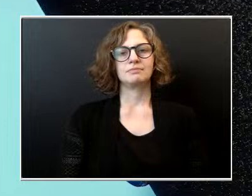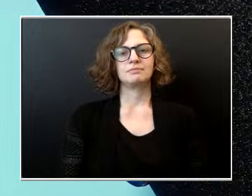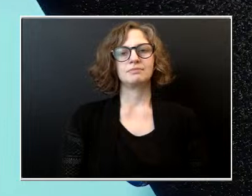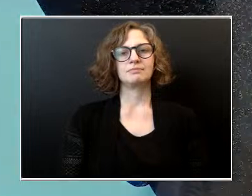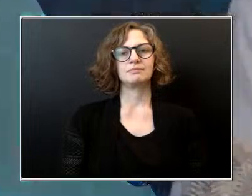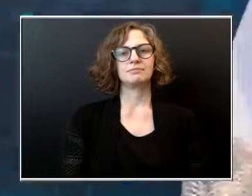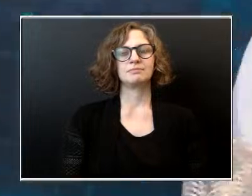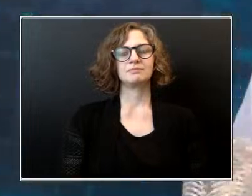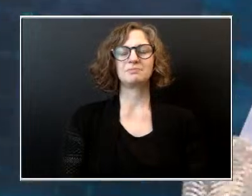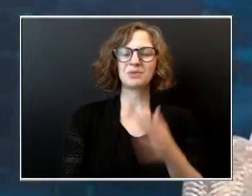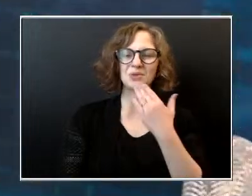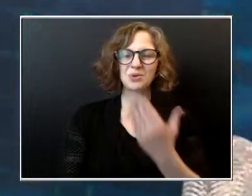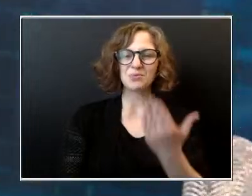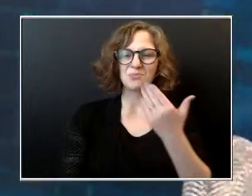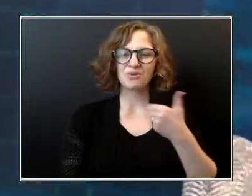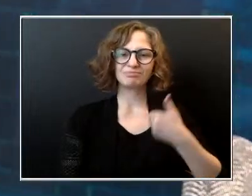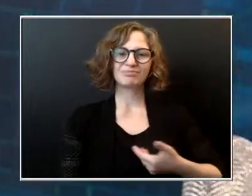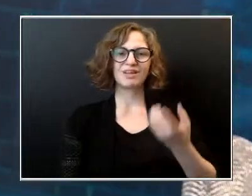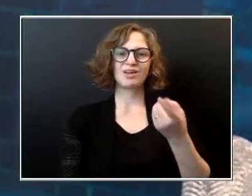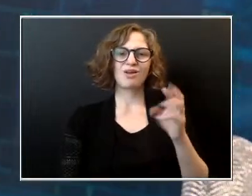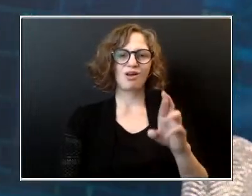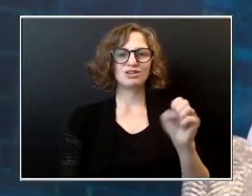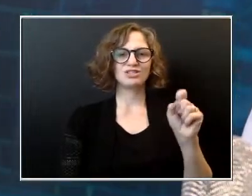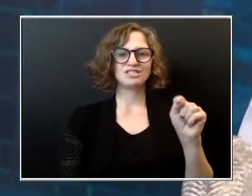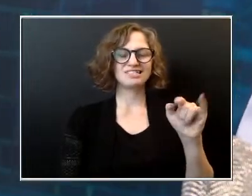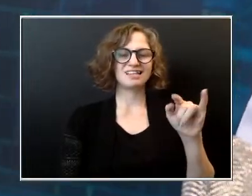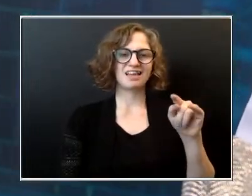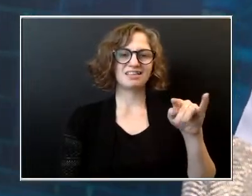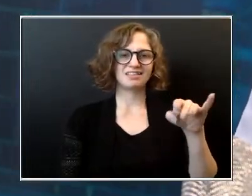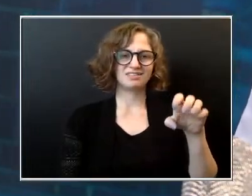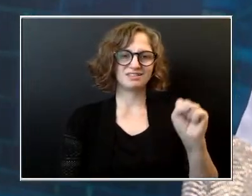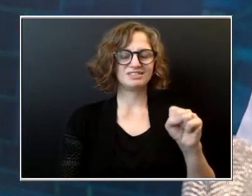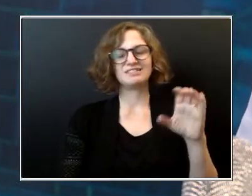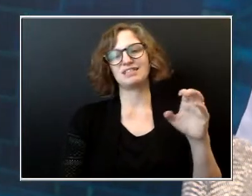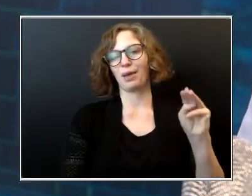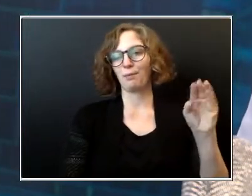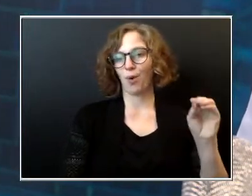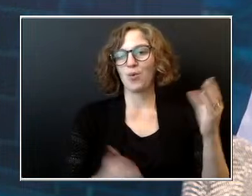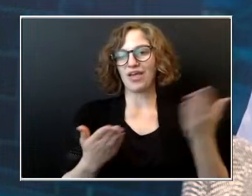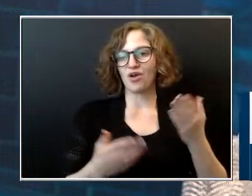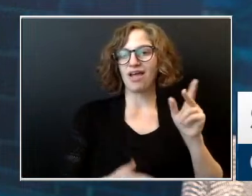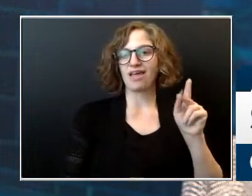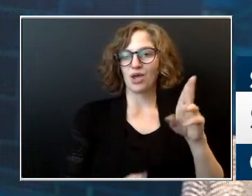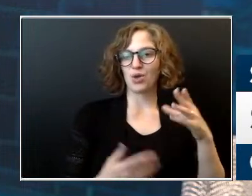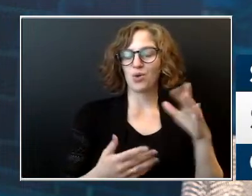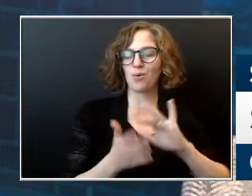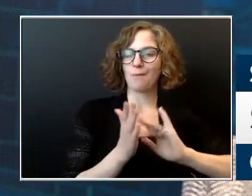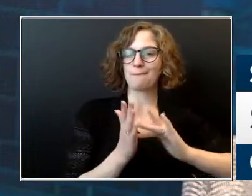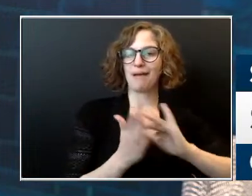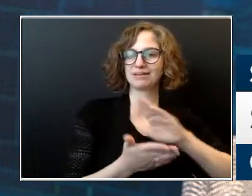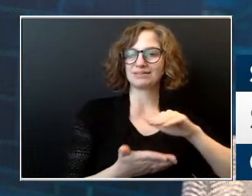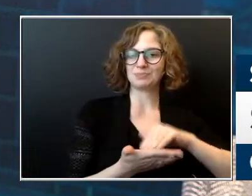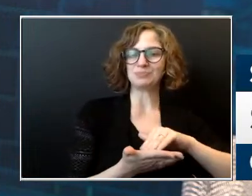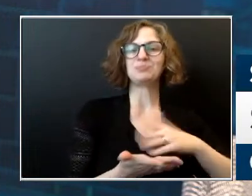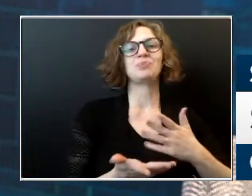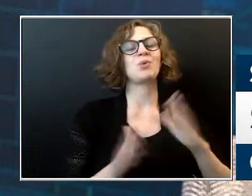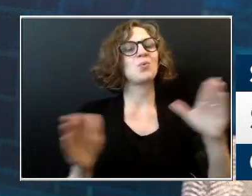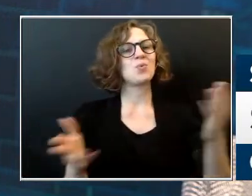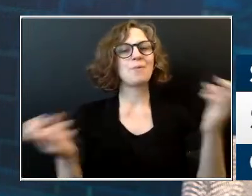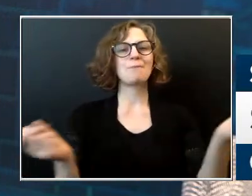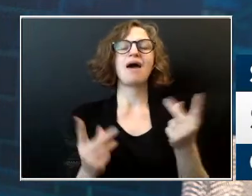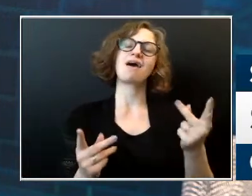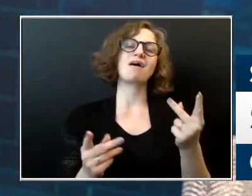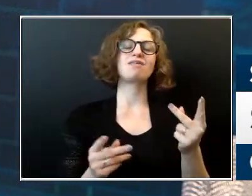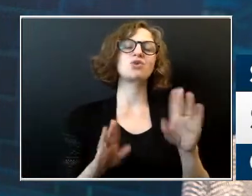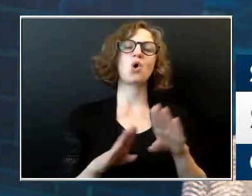Good morning. I'm Dr. Steve Stites, the Chief Medical Officer here at the University of Kansas Health System. Welcome back to Open Mics with Dr. Stites, and